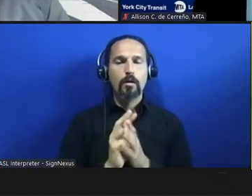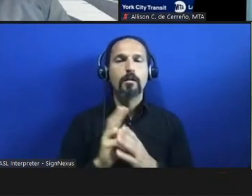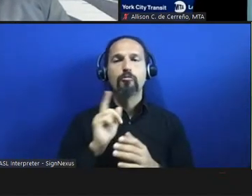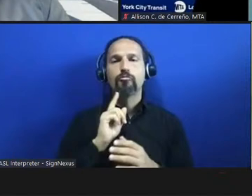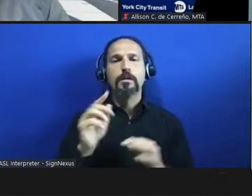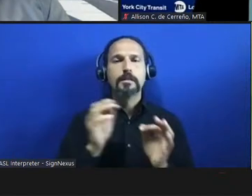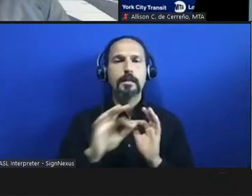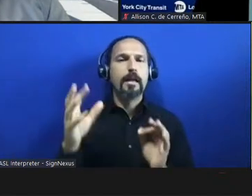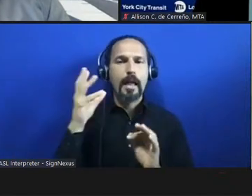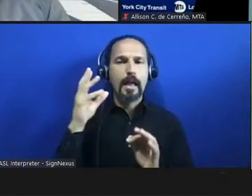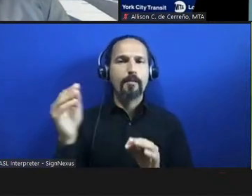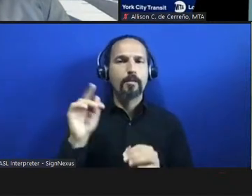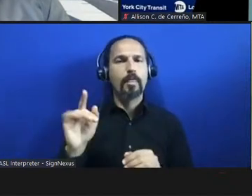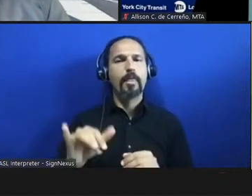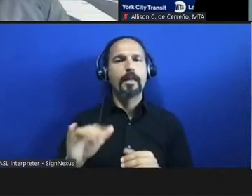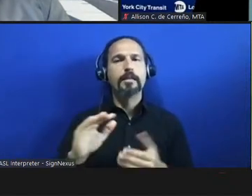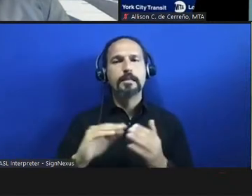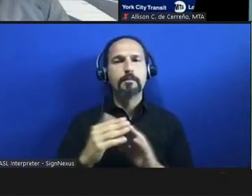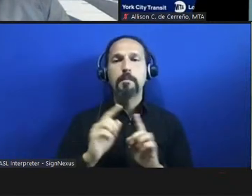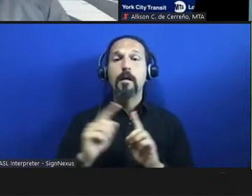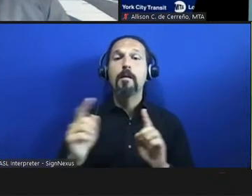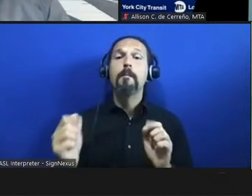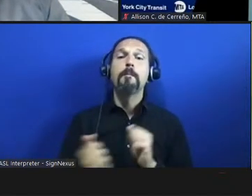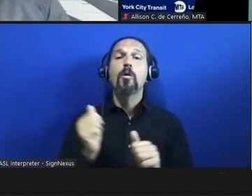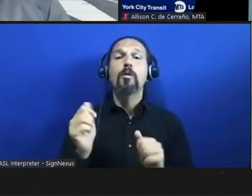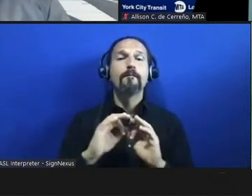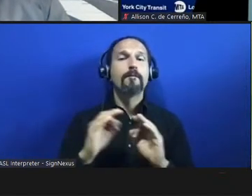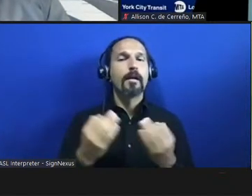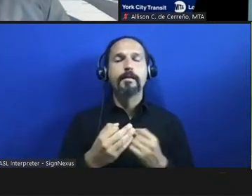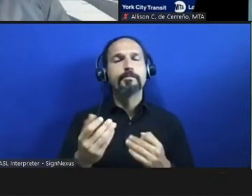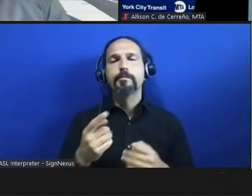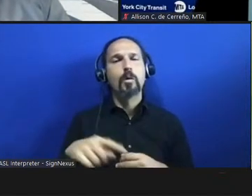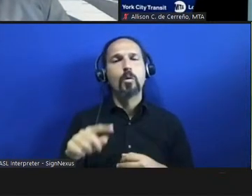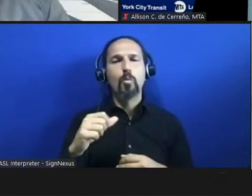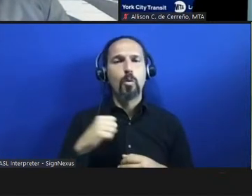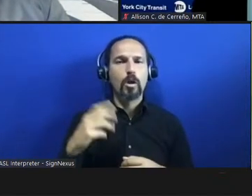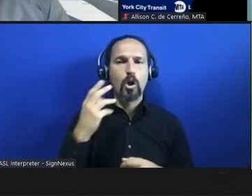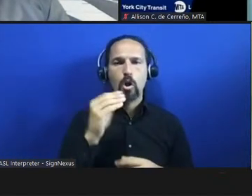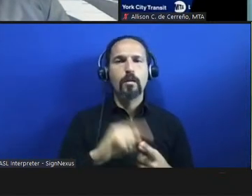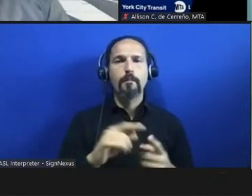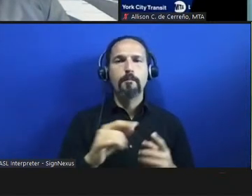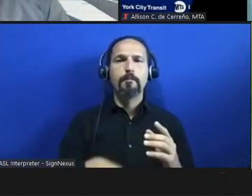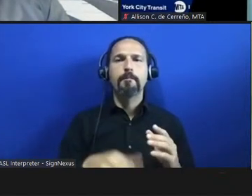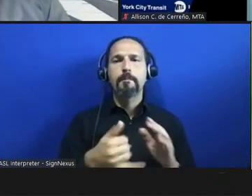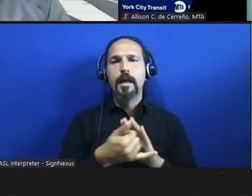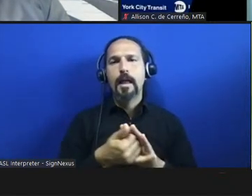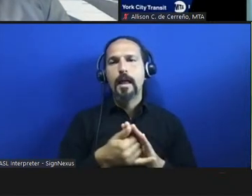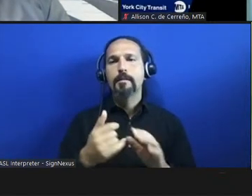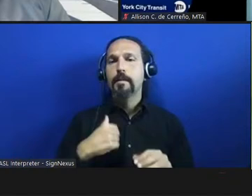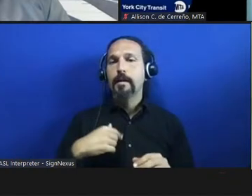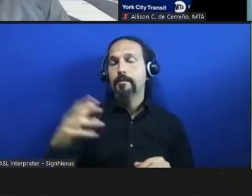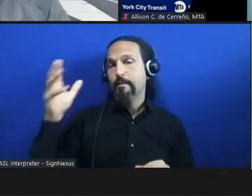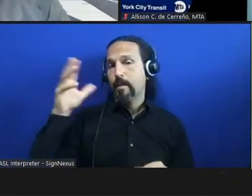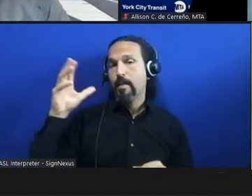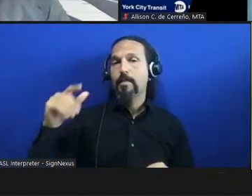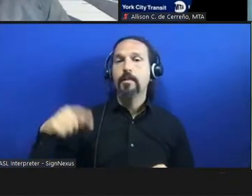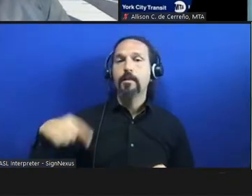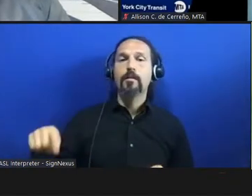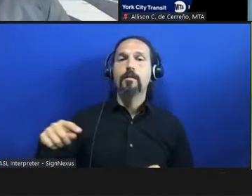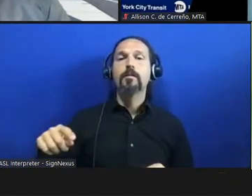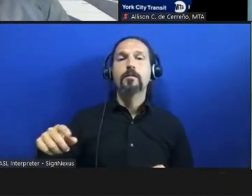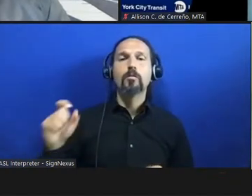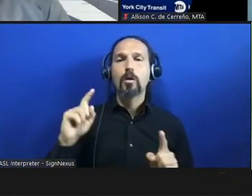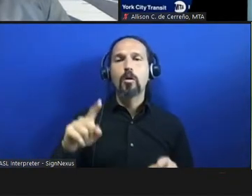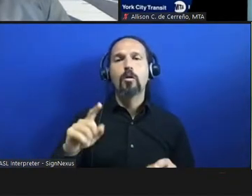outing to our own City but most families that would just dissuade them from ever going to Manhattan as a child my dad put us to work at a family